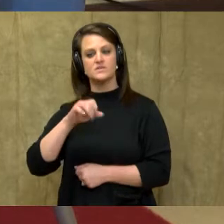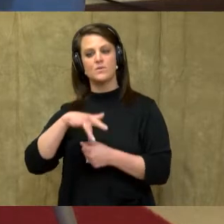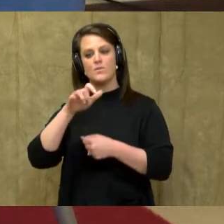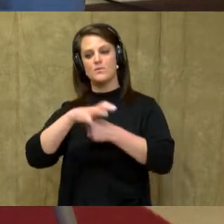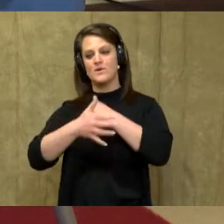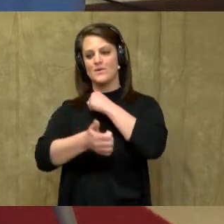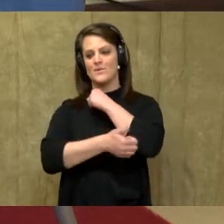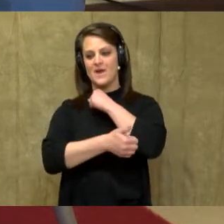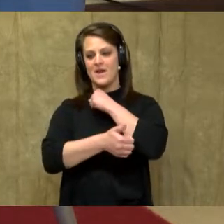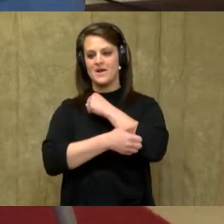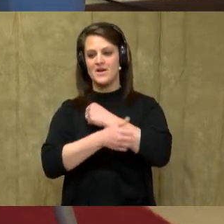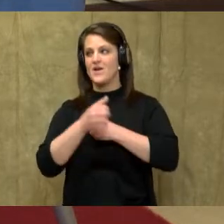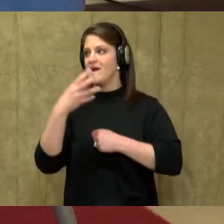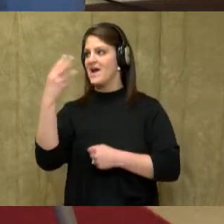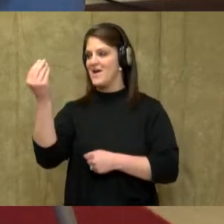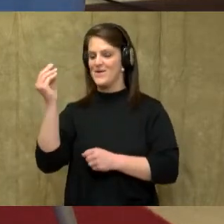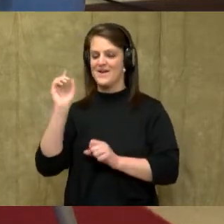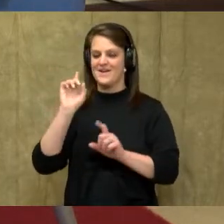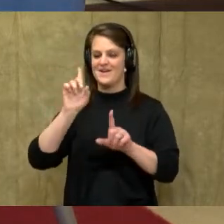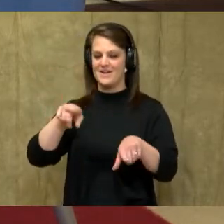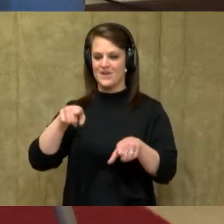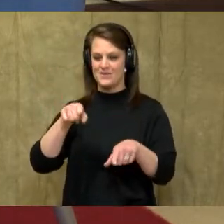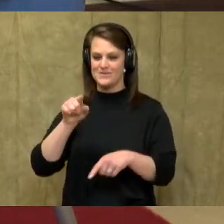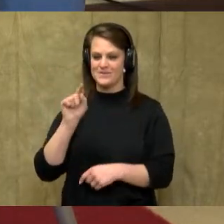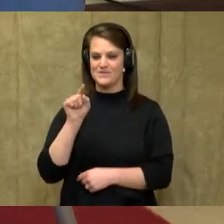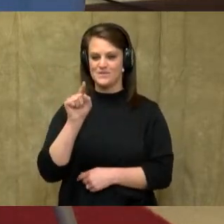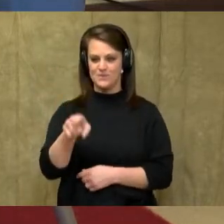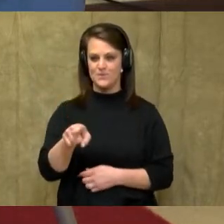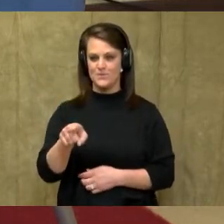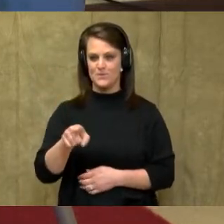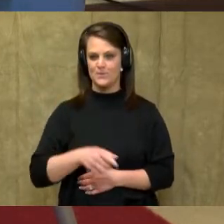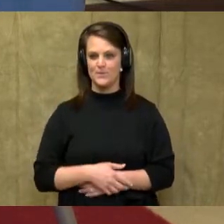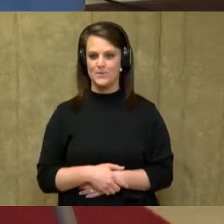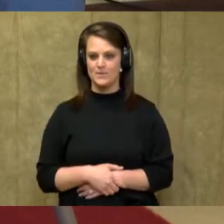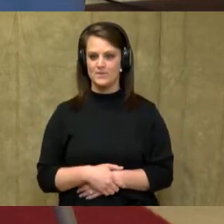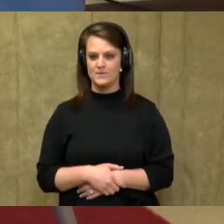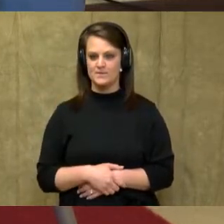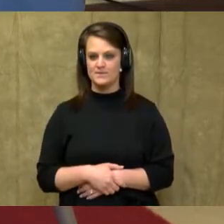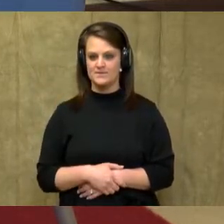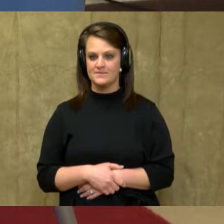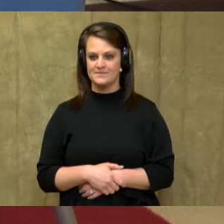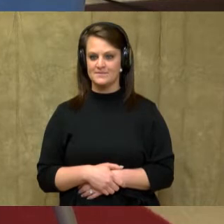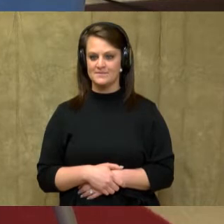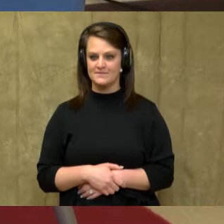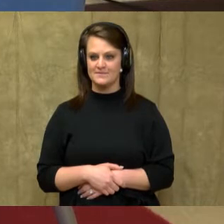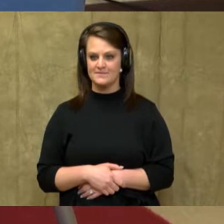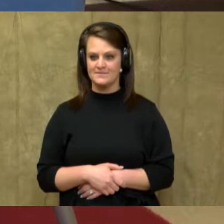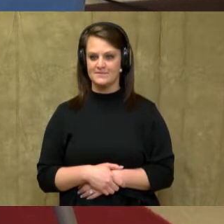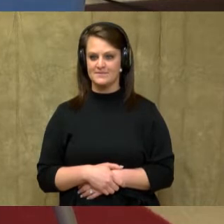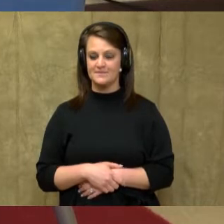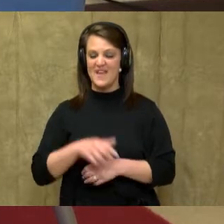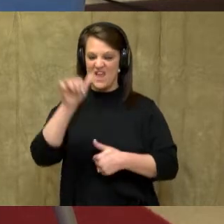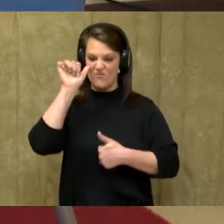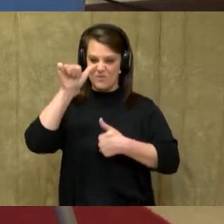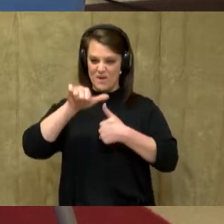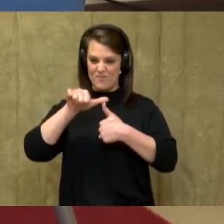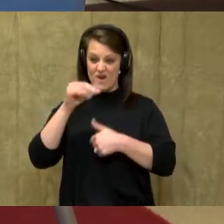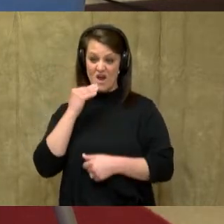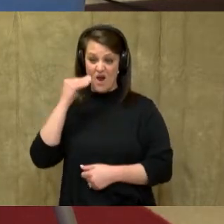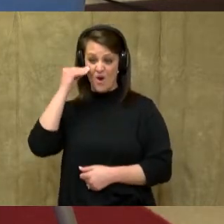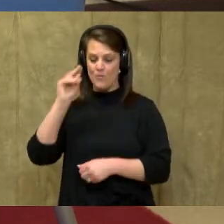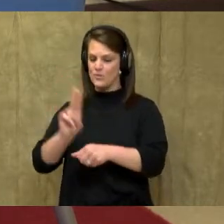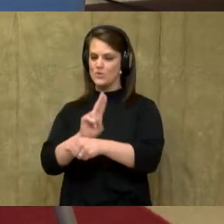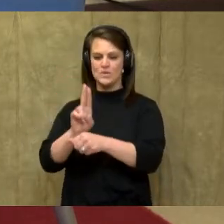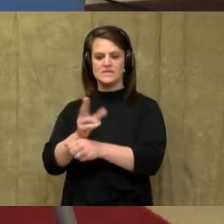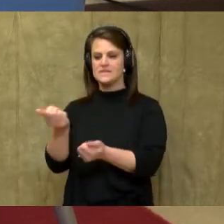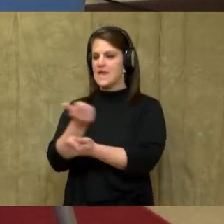Acca-Bacca, soda cracker. Out goes you. And remember, at home, You